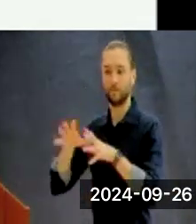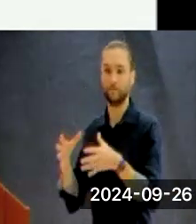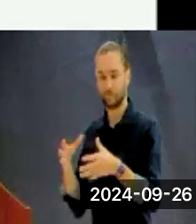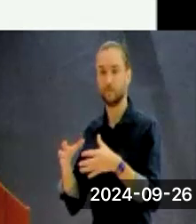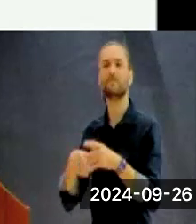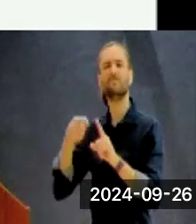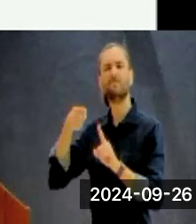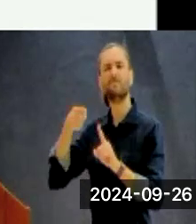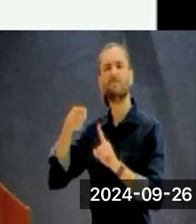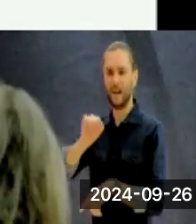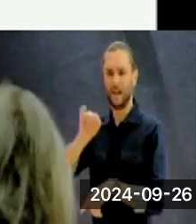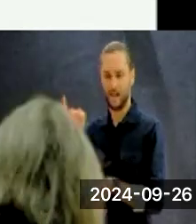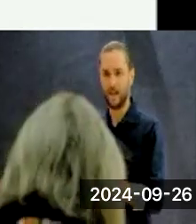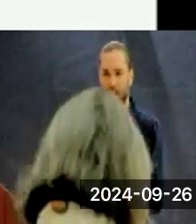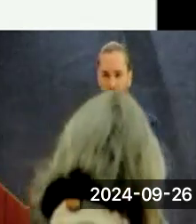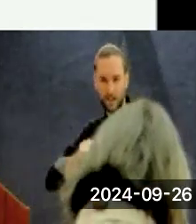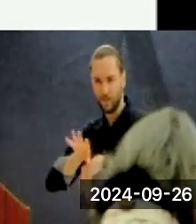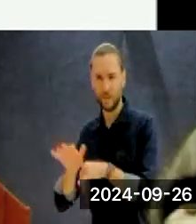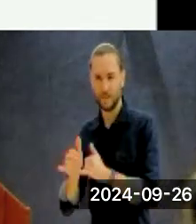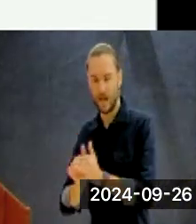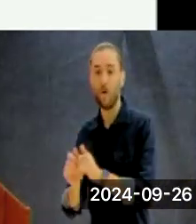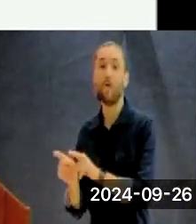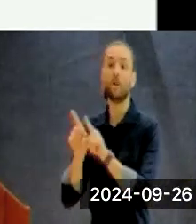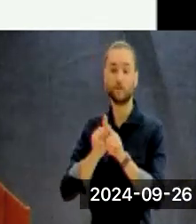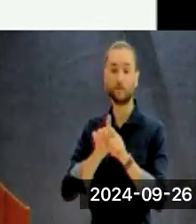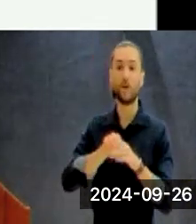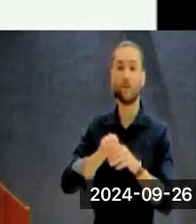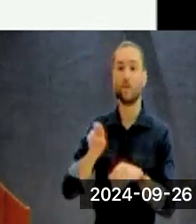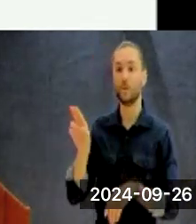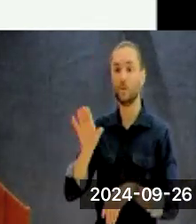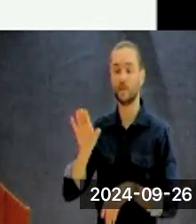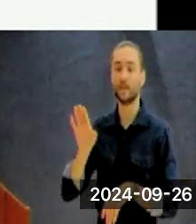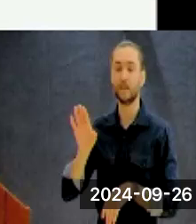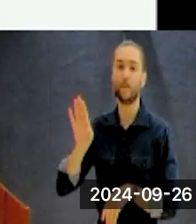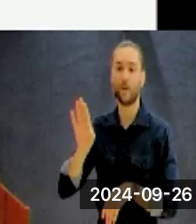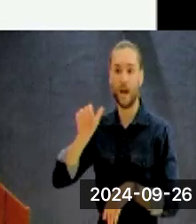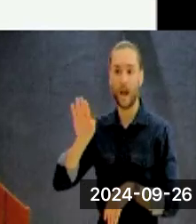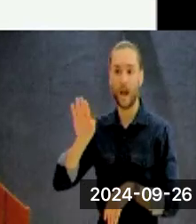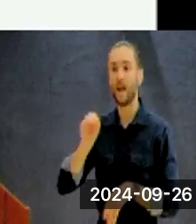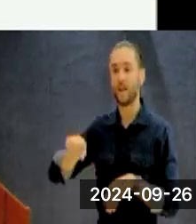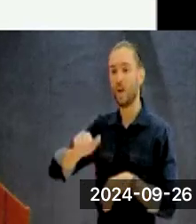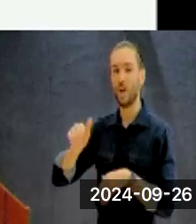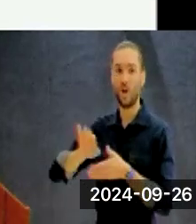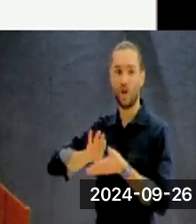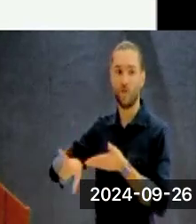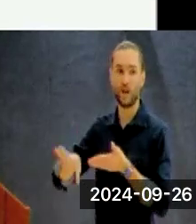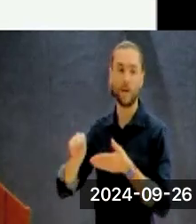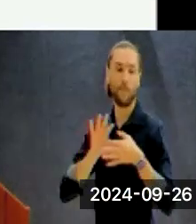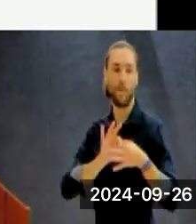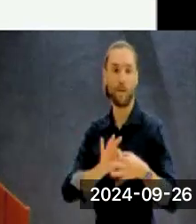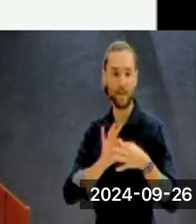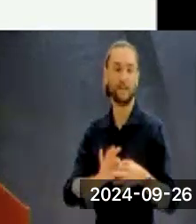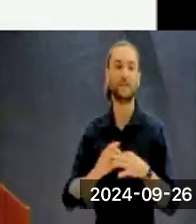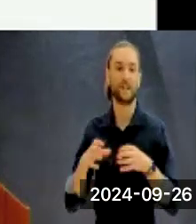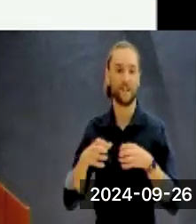also runs the UC Berkeley Disability Lab and the Othering and Belonging Institute's Disability Studies Research Cluster. Thank